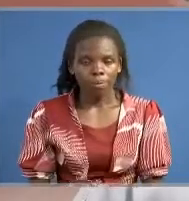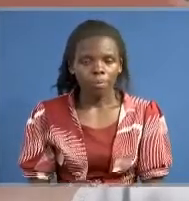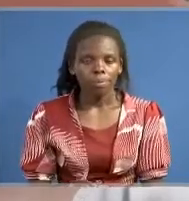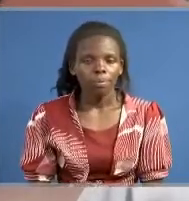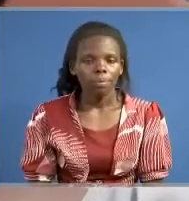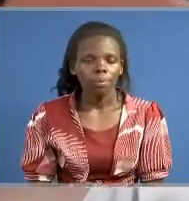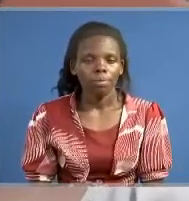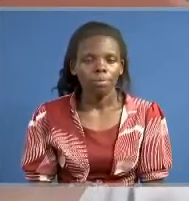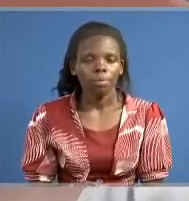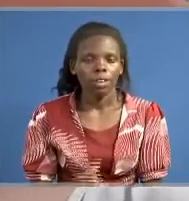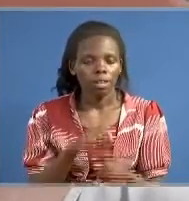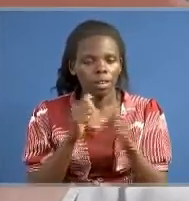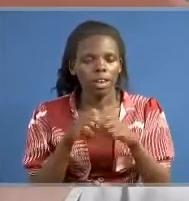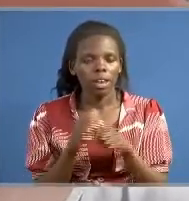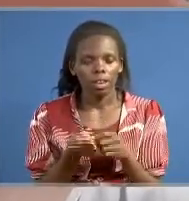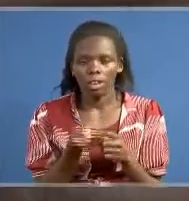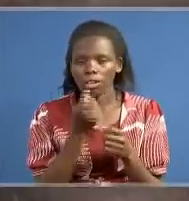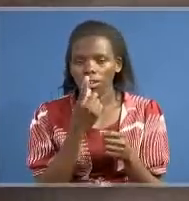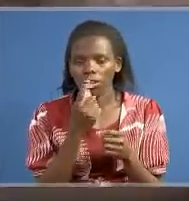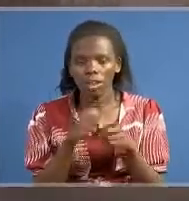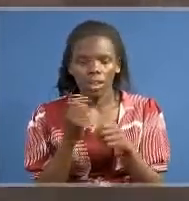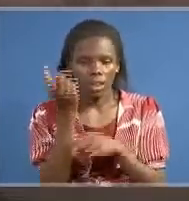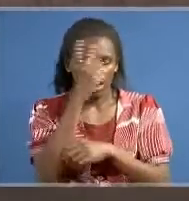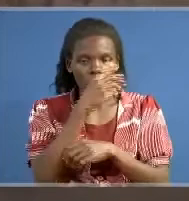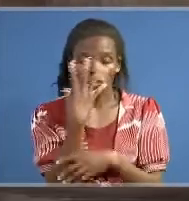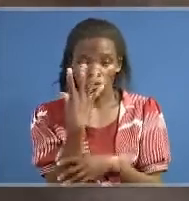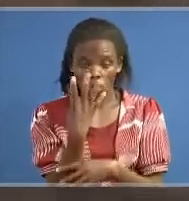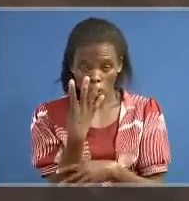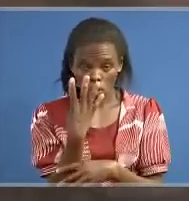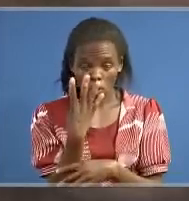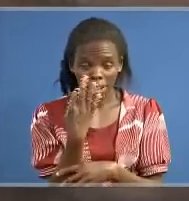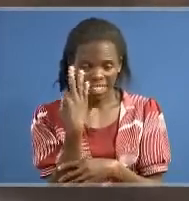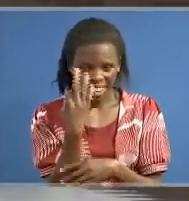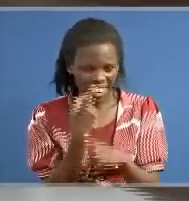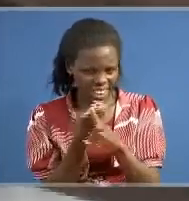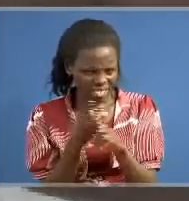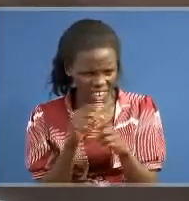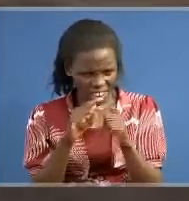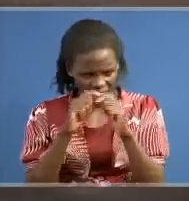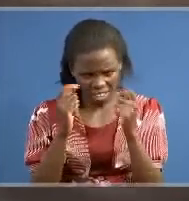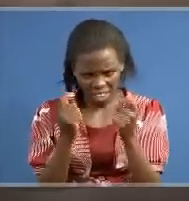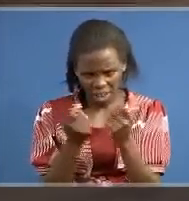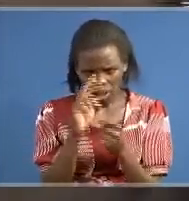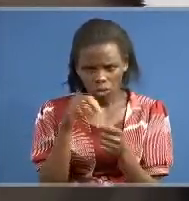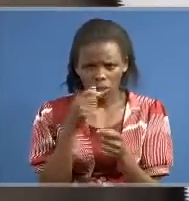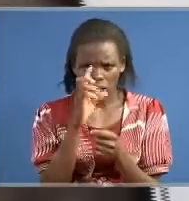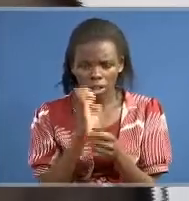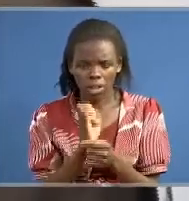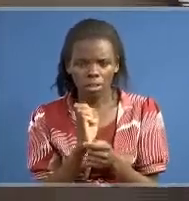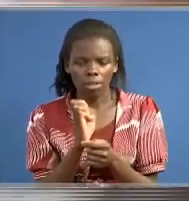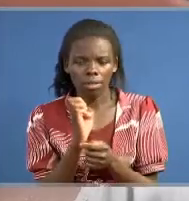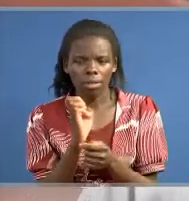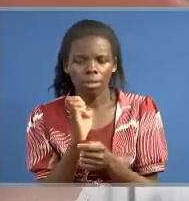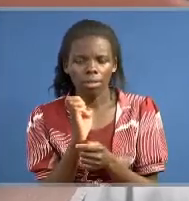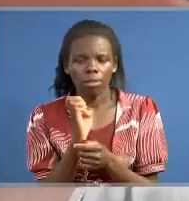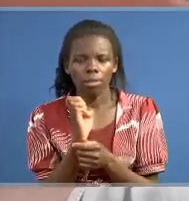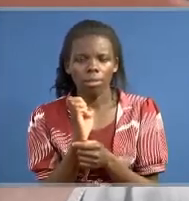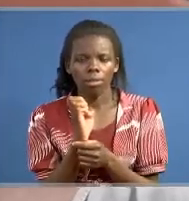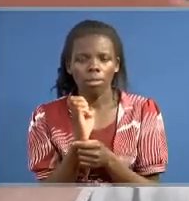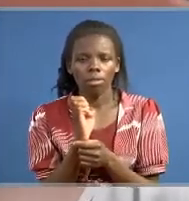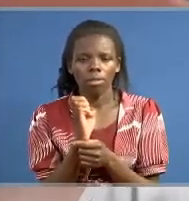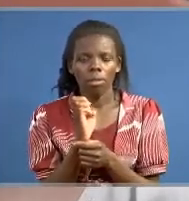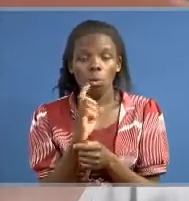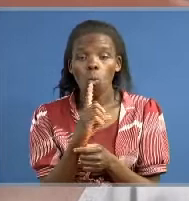take 4 injections in a day, and of those 4, it's 3 different types of insulin. Yeah,